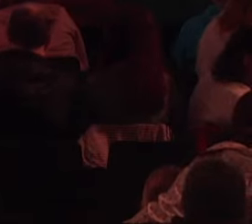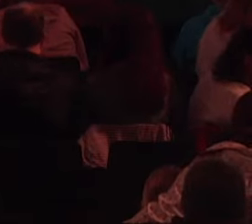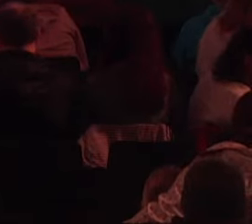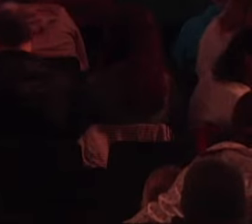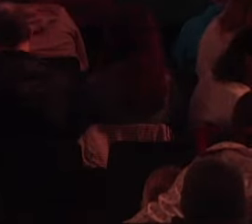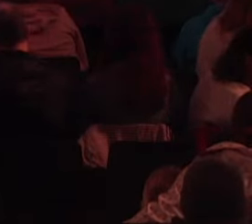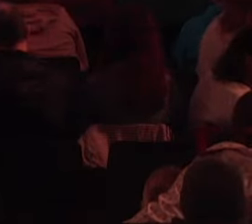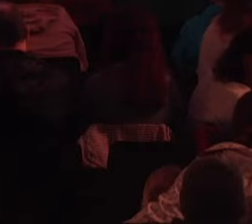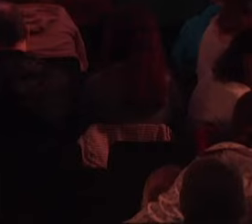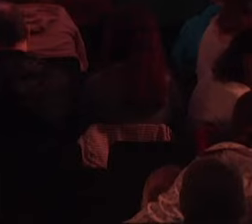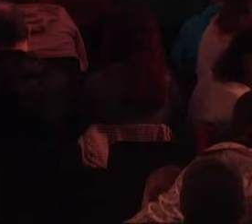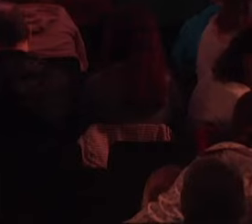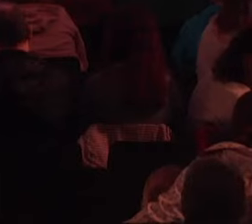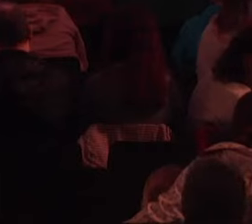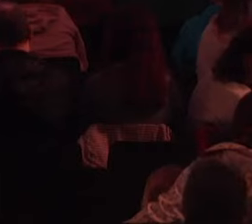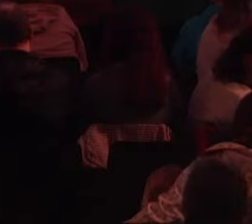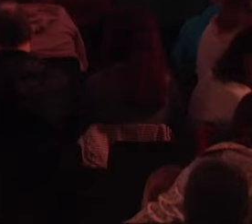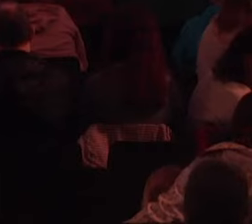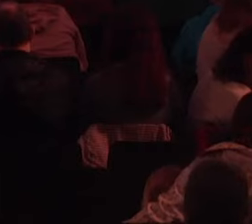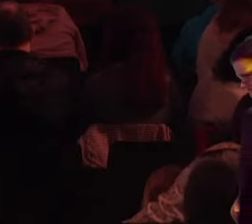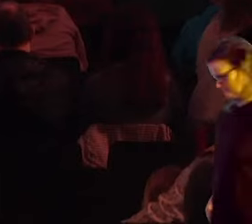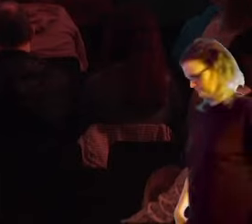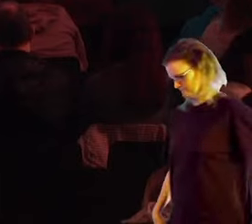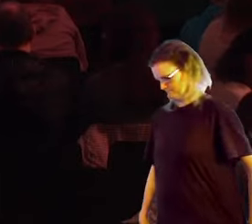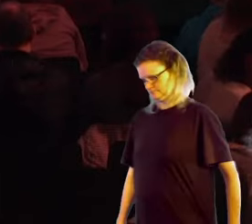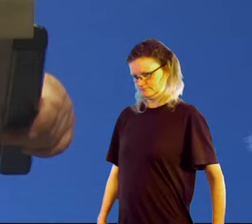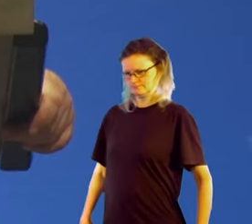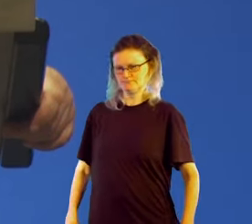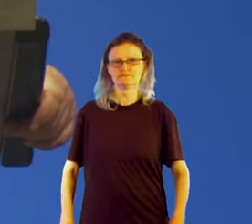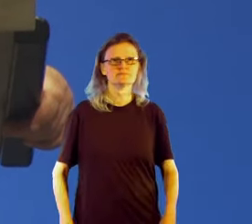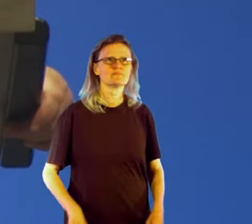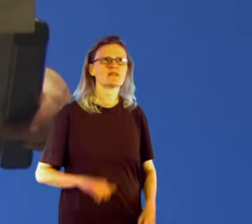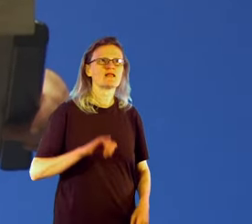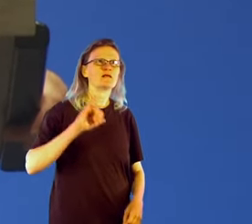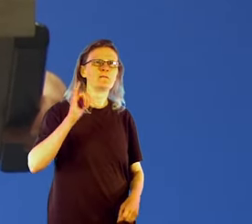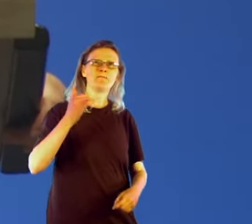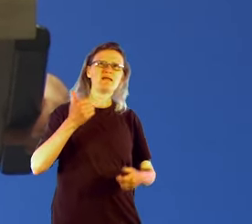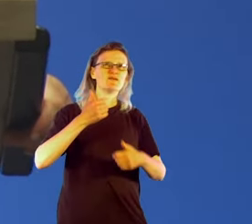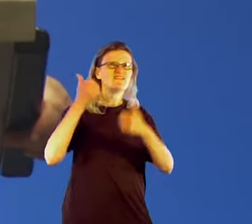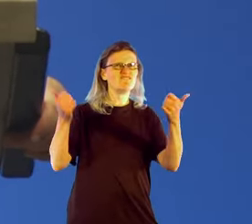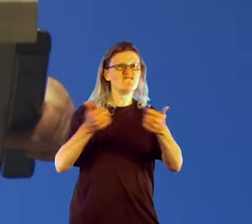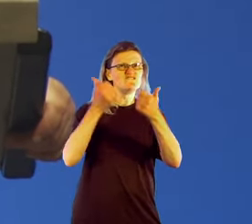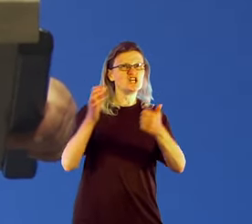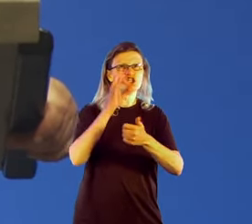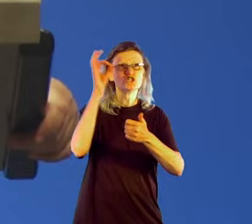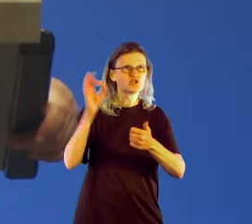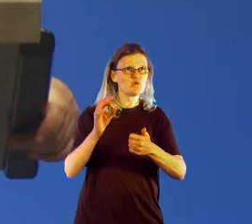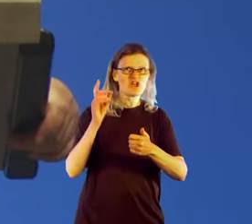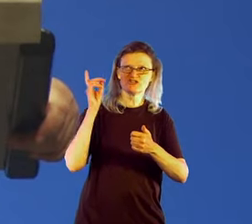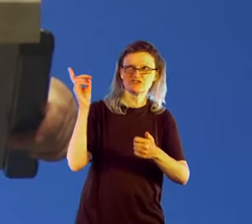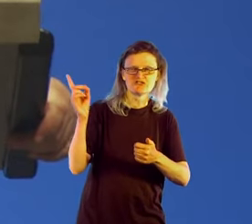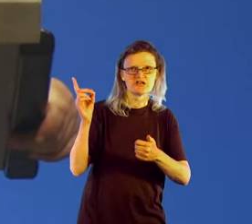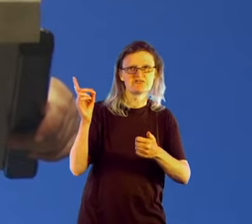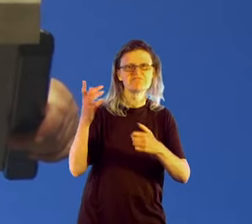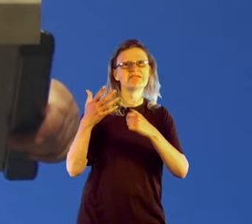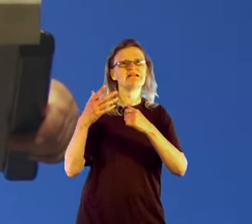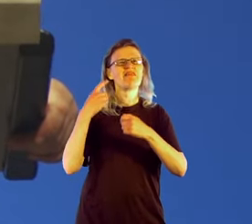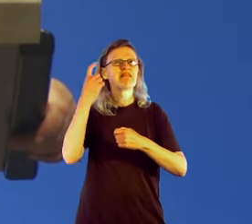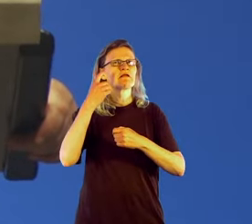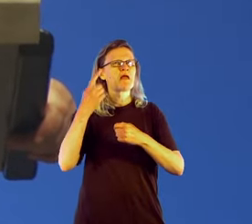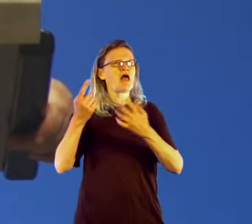question on the screen, do take a moment to think about other things that I've said, questions you might want to ask in a moment.